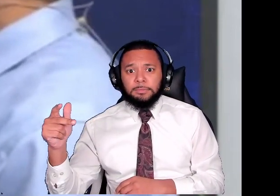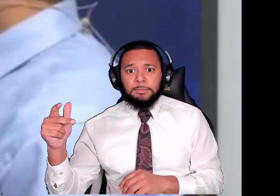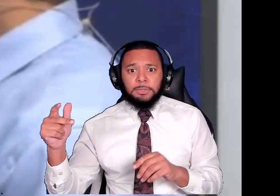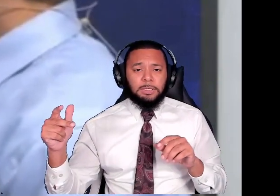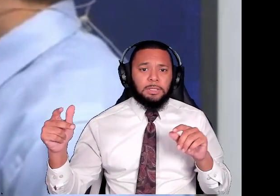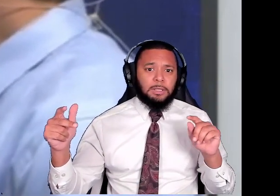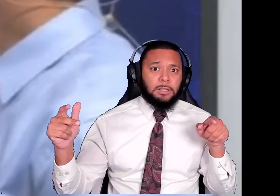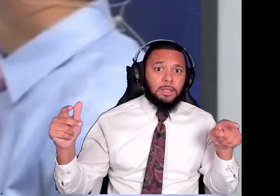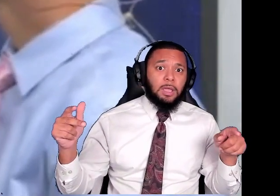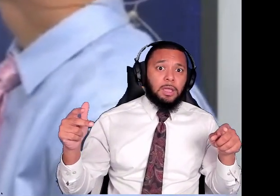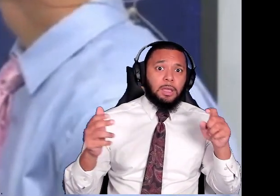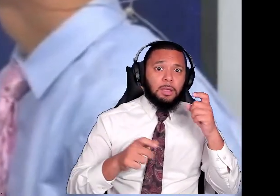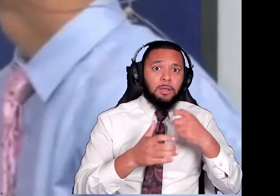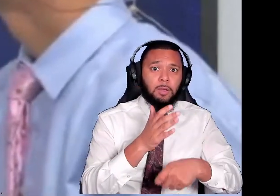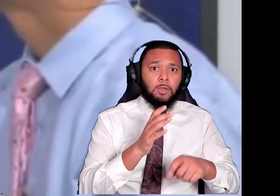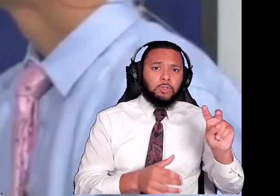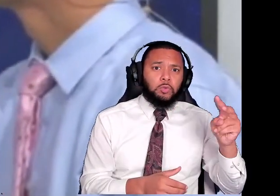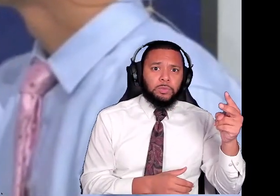$2.